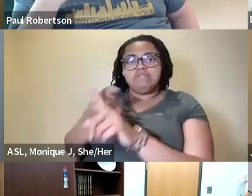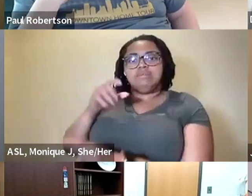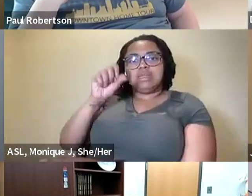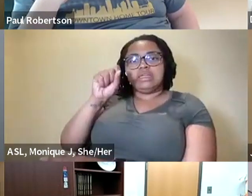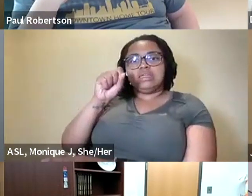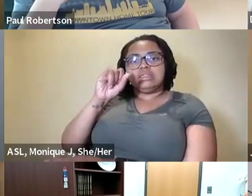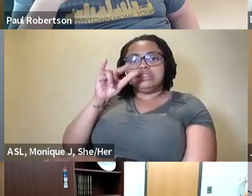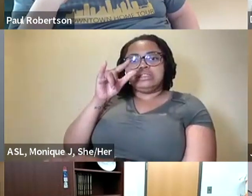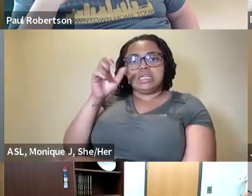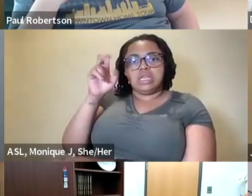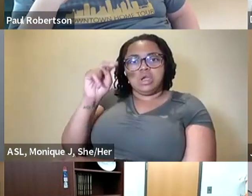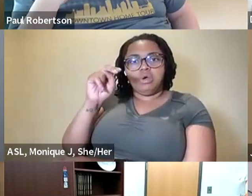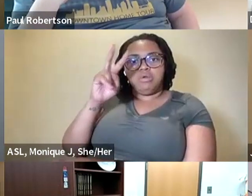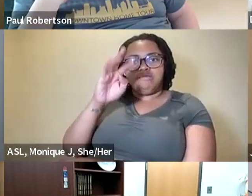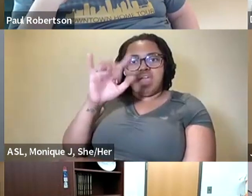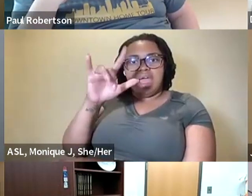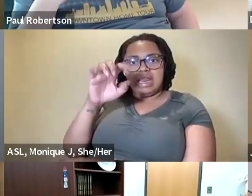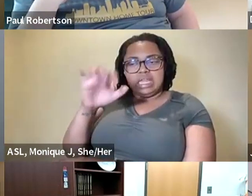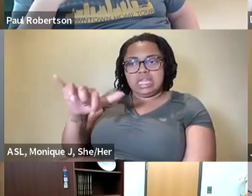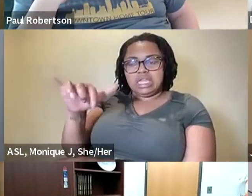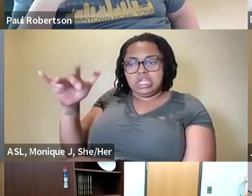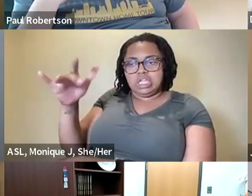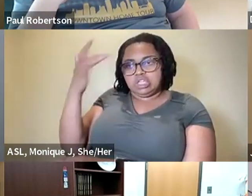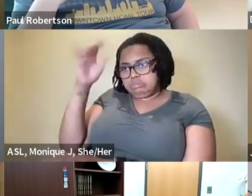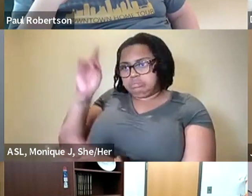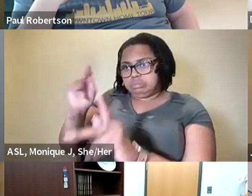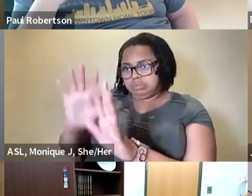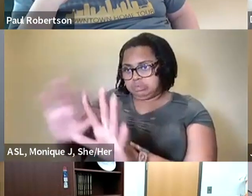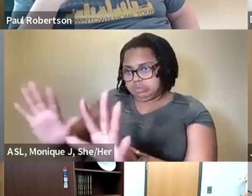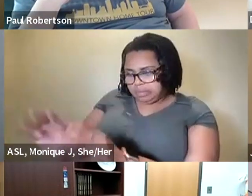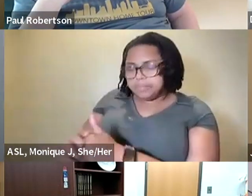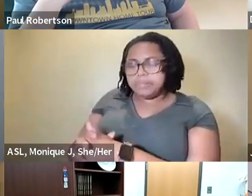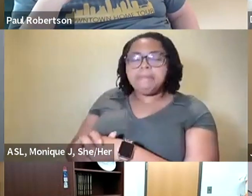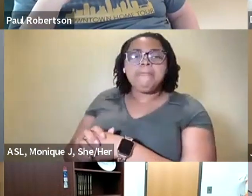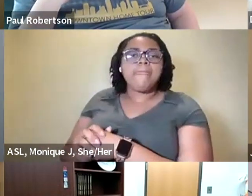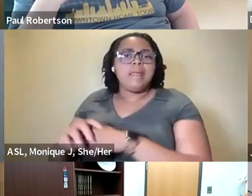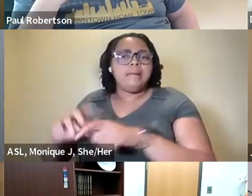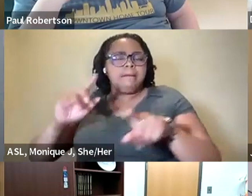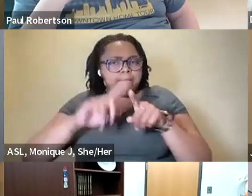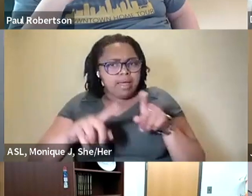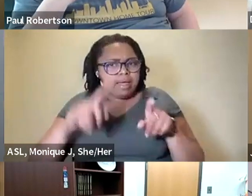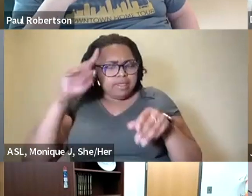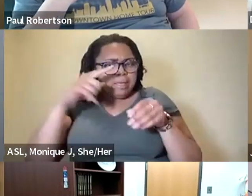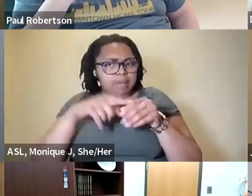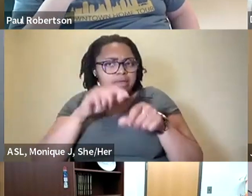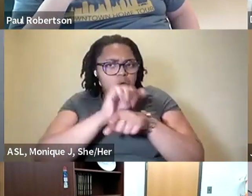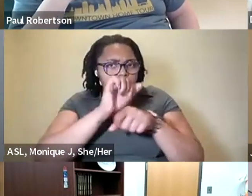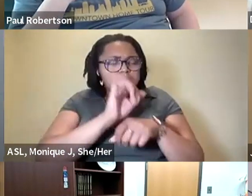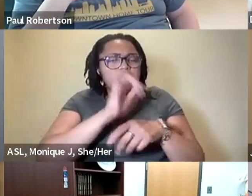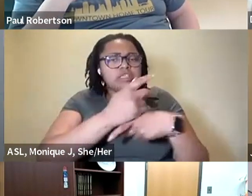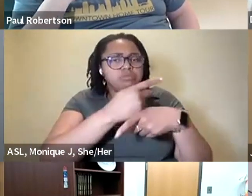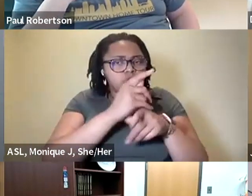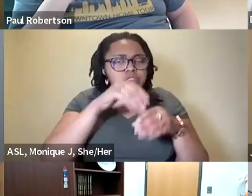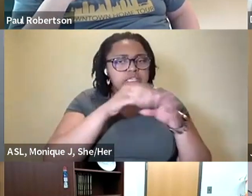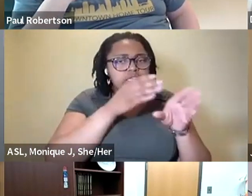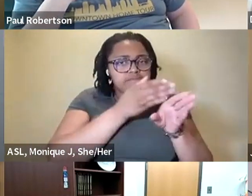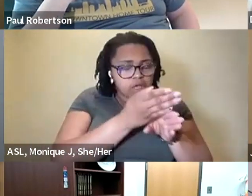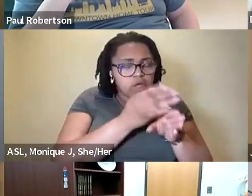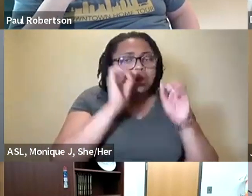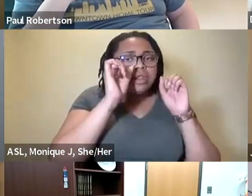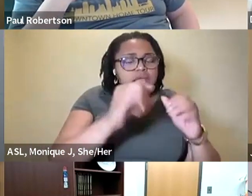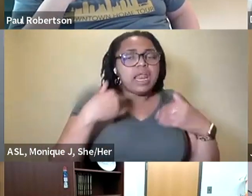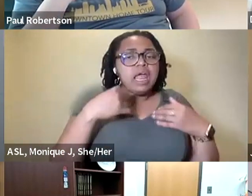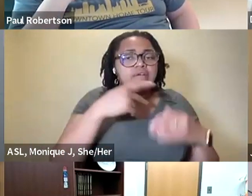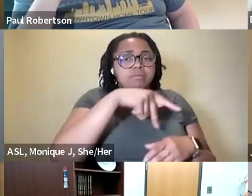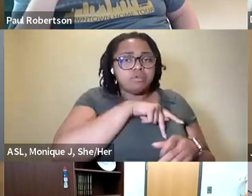And finally, I think philosophy of disability and work that's produced in this field can have a very personal impact for